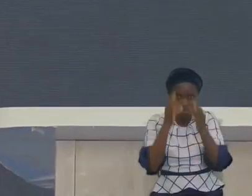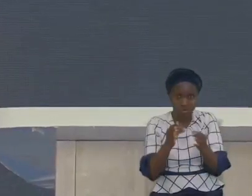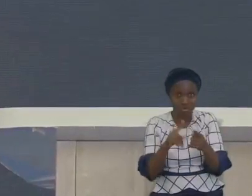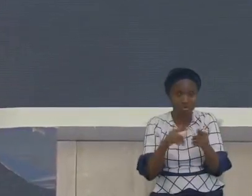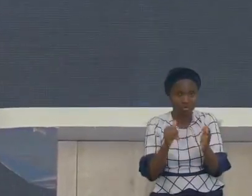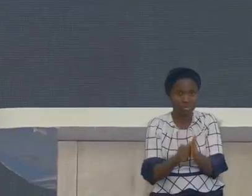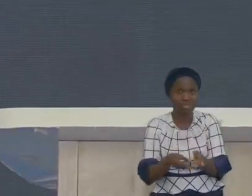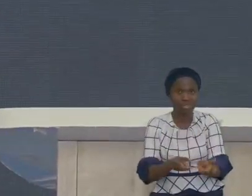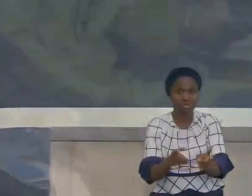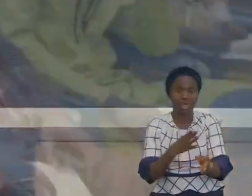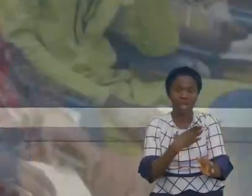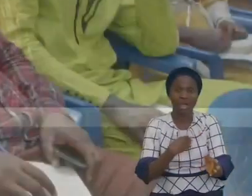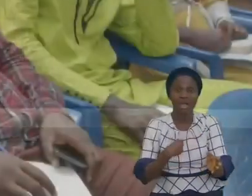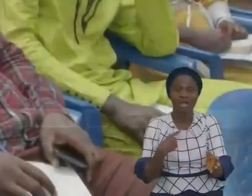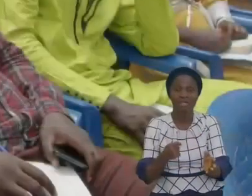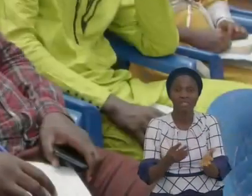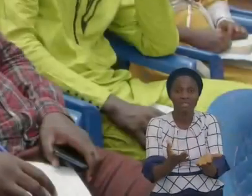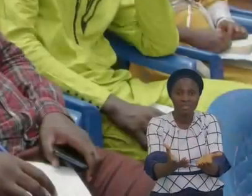live.